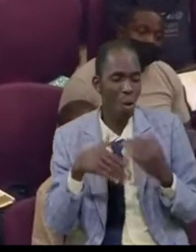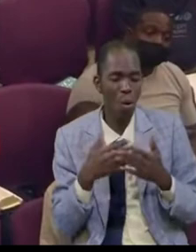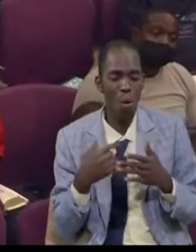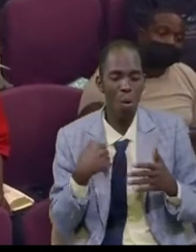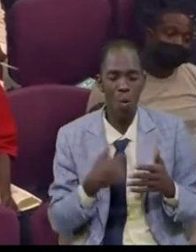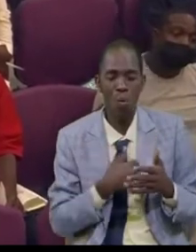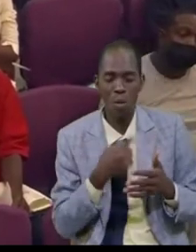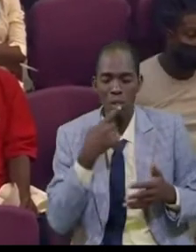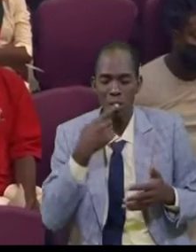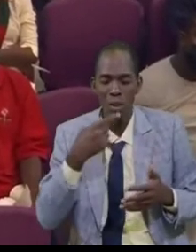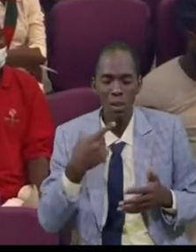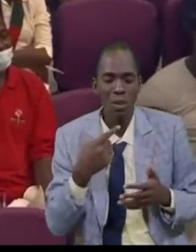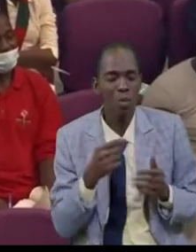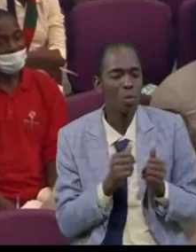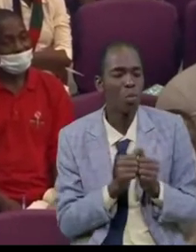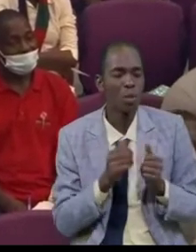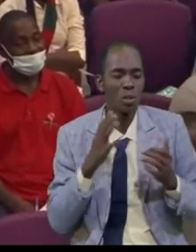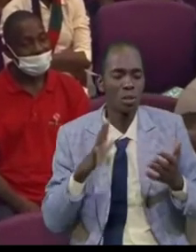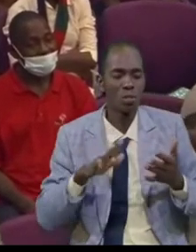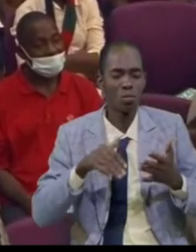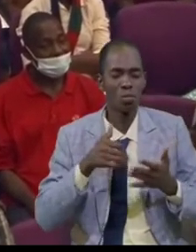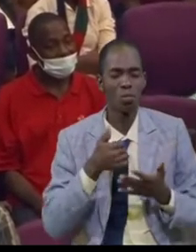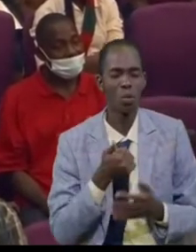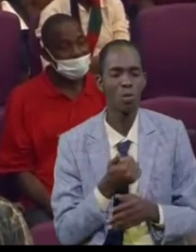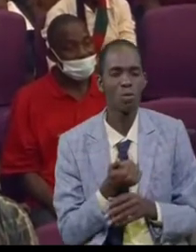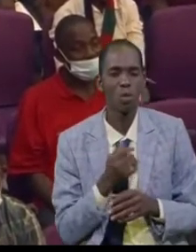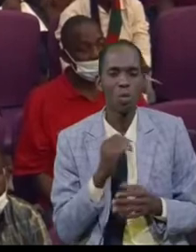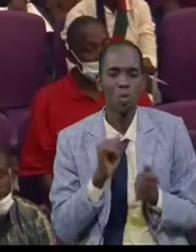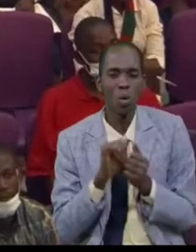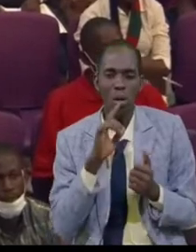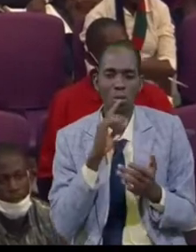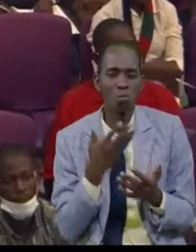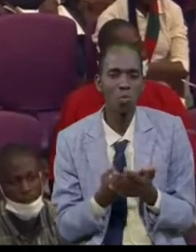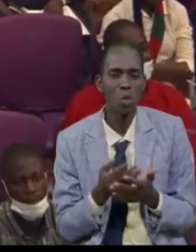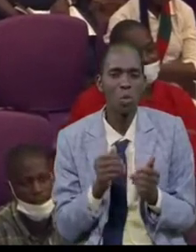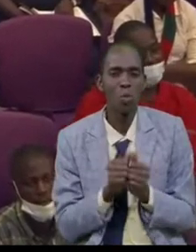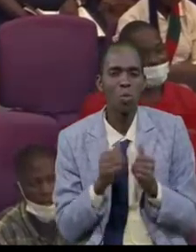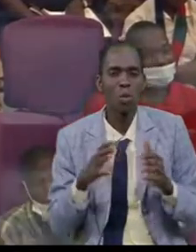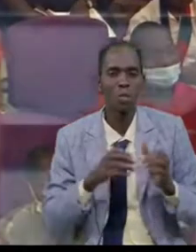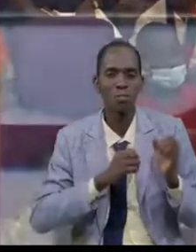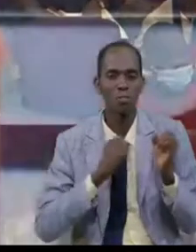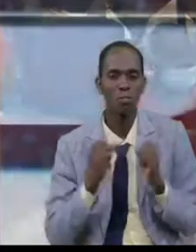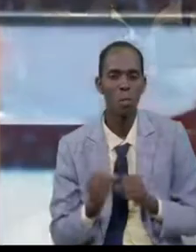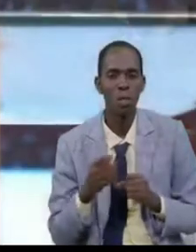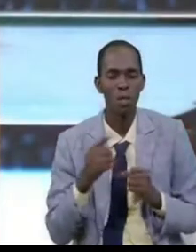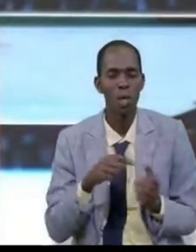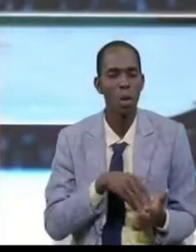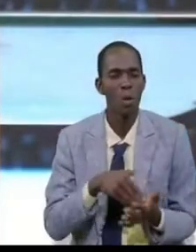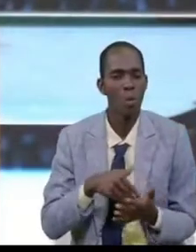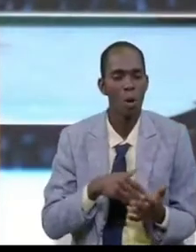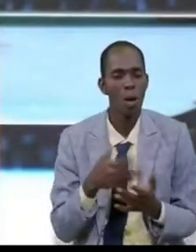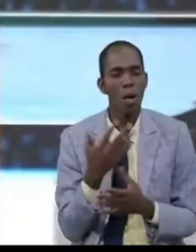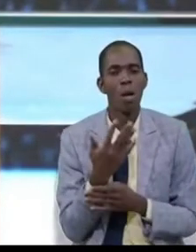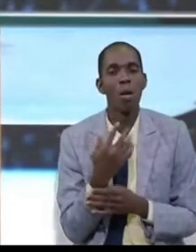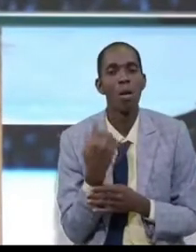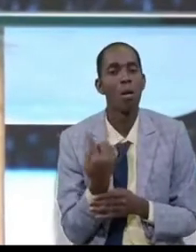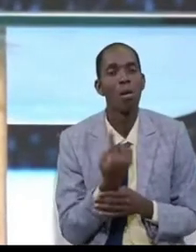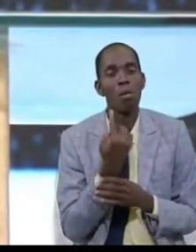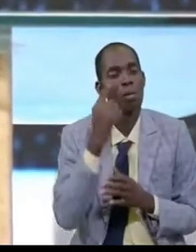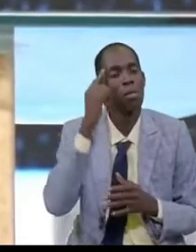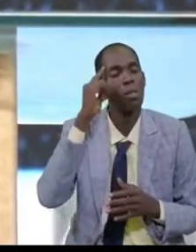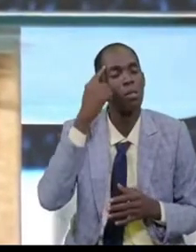that confirm the feeble knees? Will that strengthen the weak hearts? Always